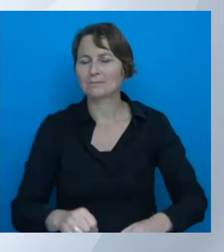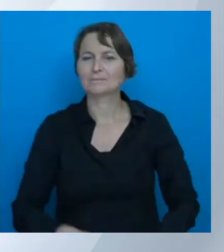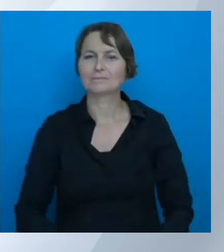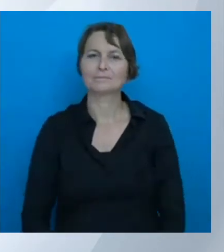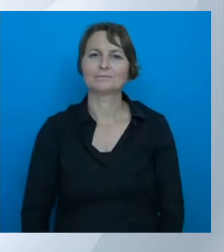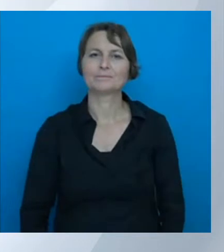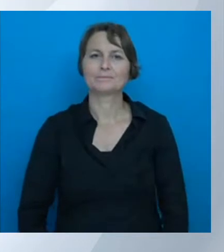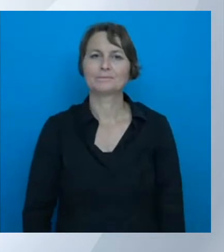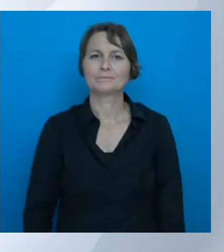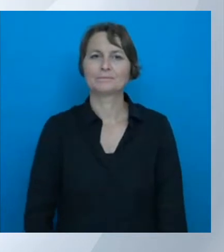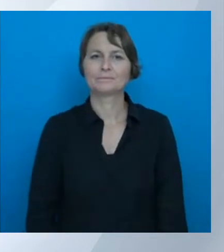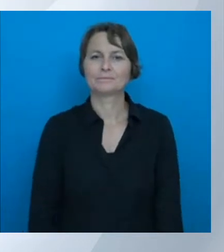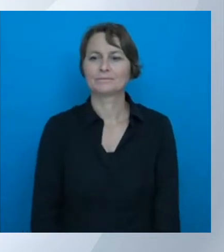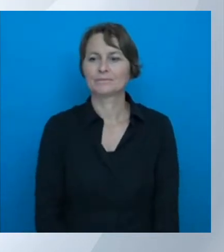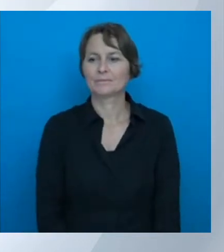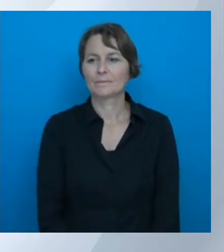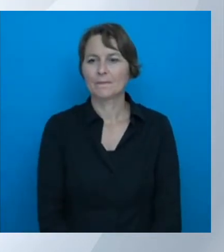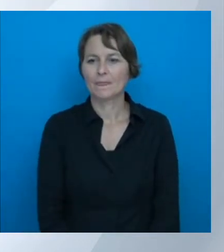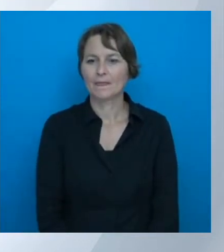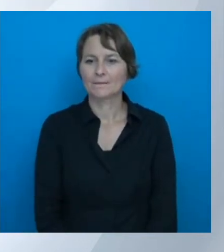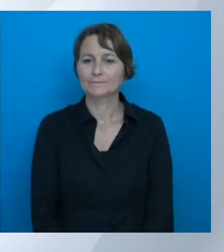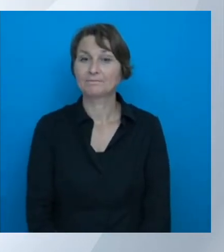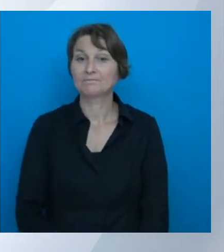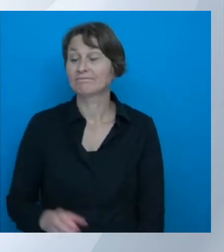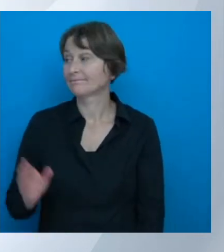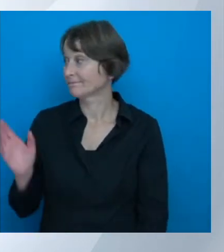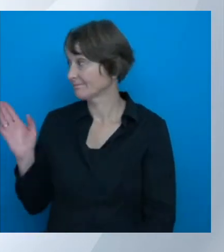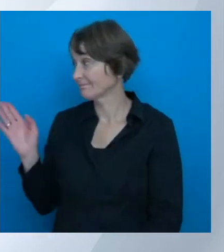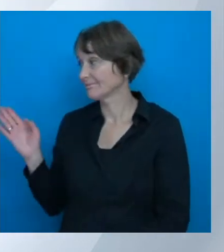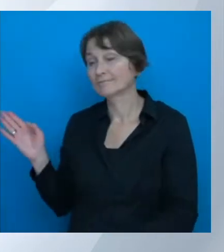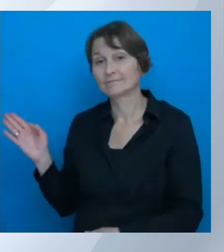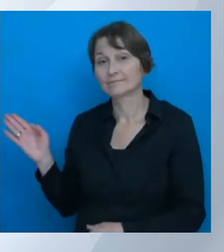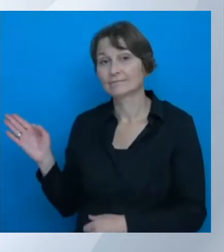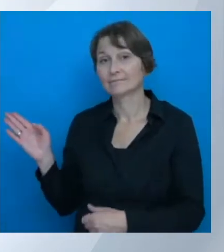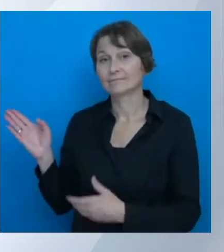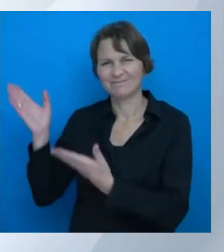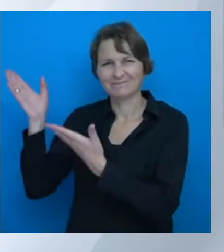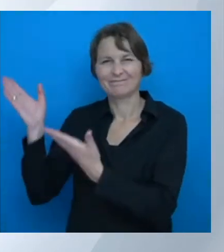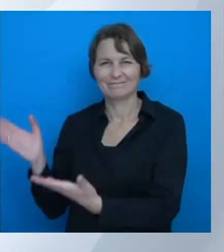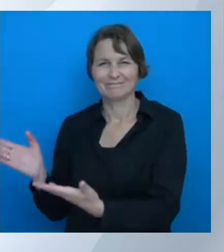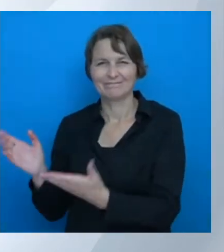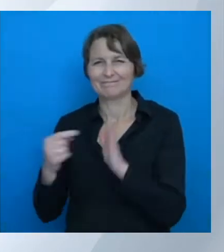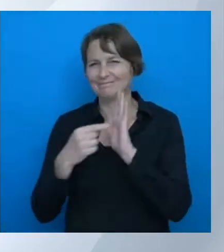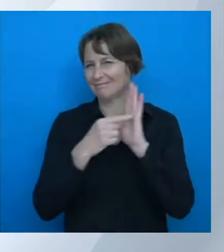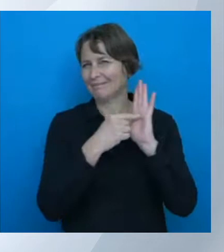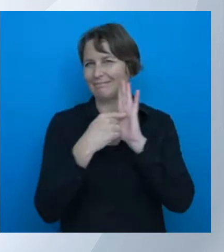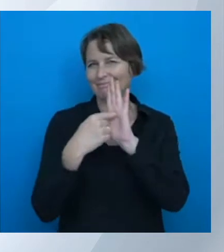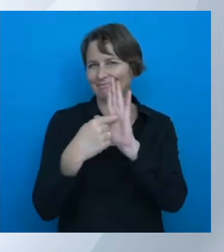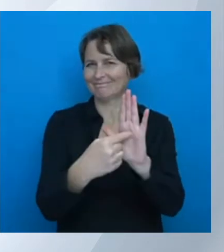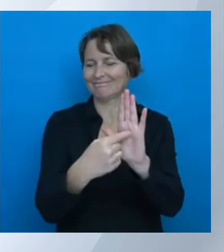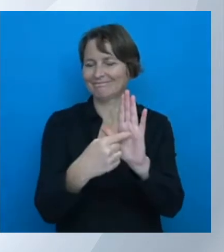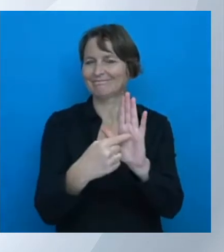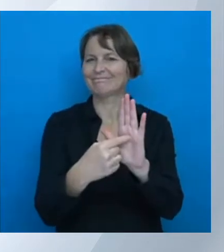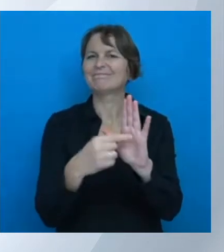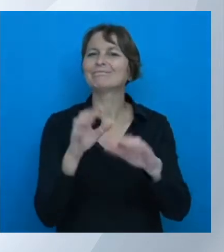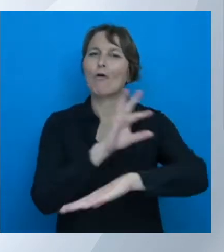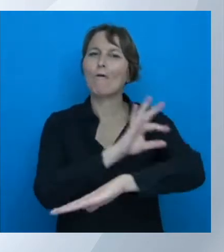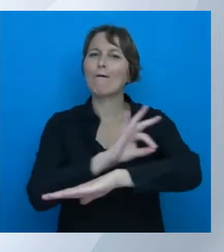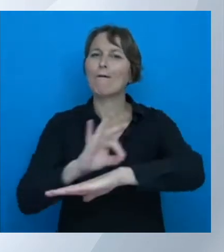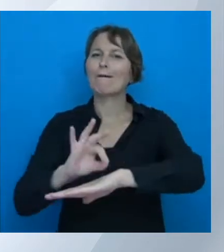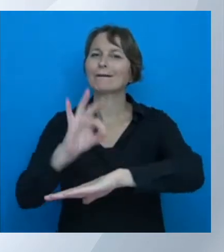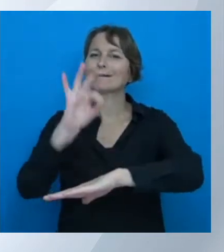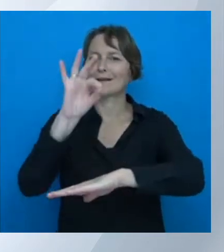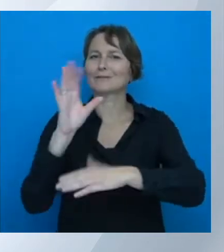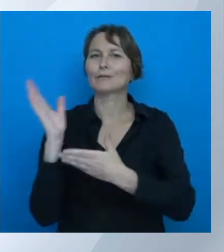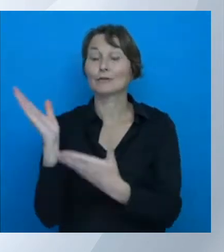This is one of the example microservices architecture. You can see that when building an e-commerce application